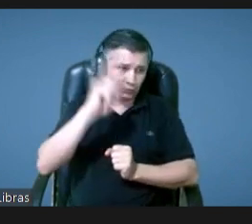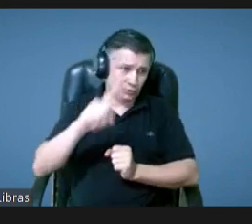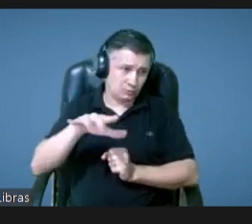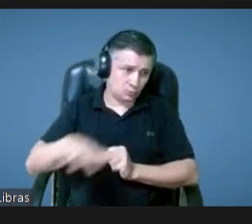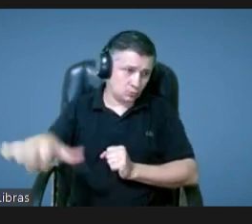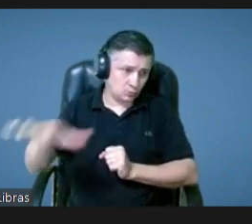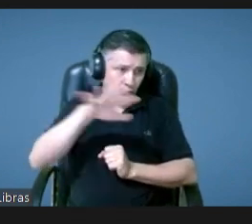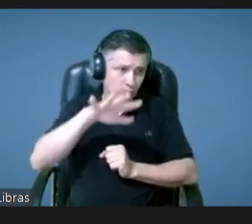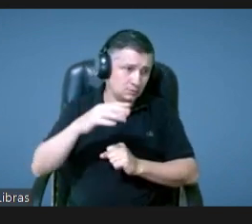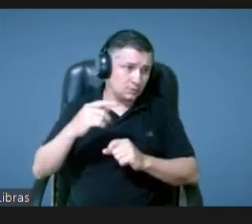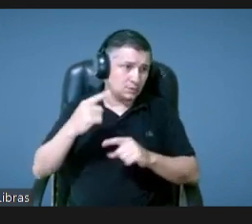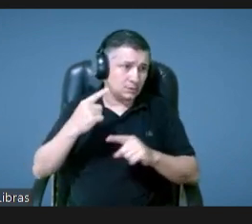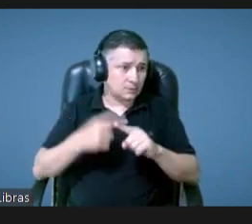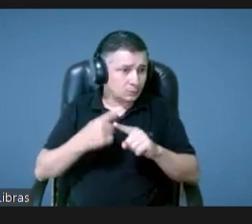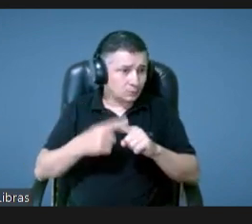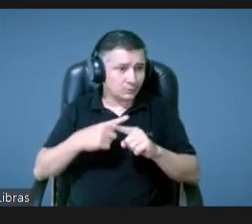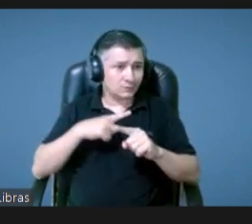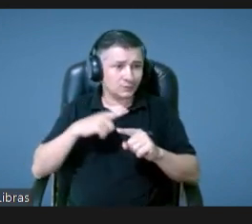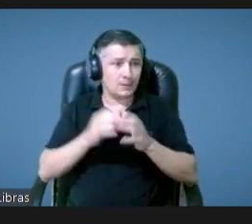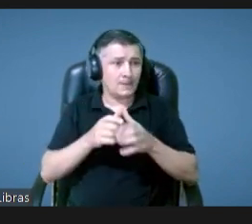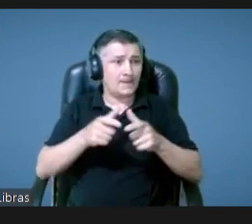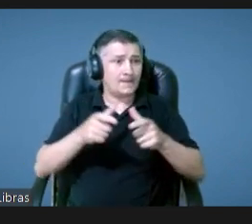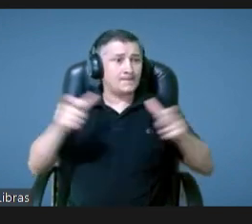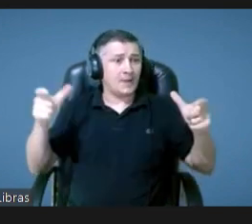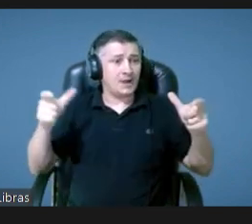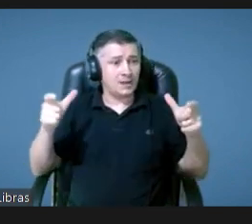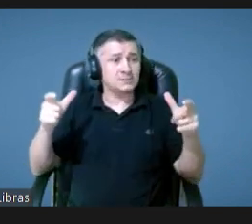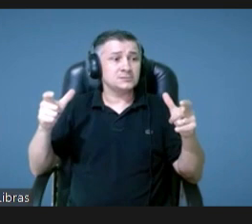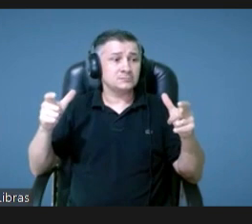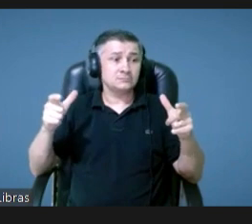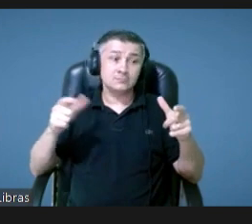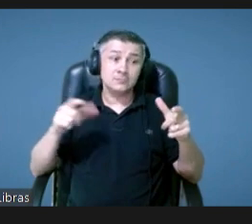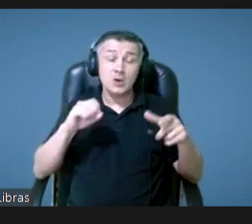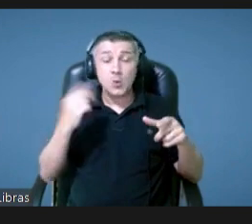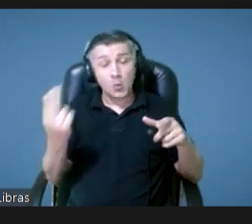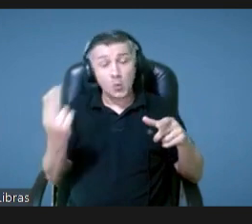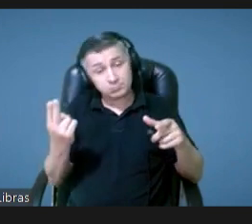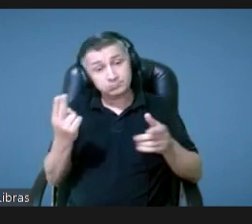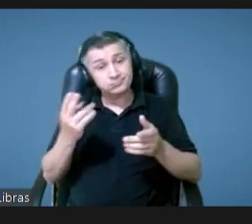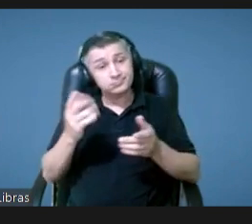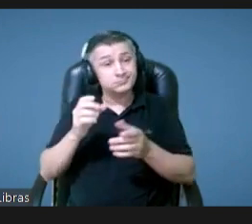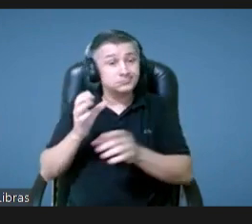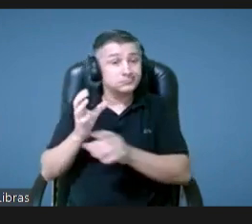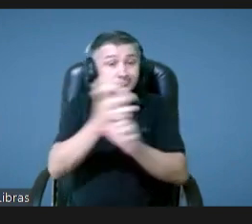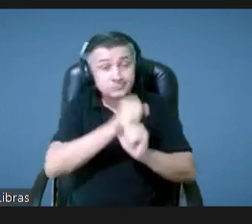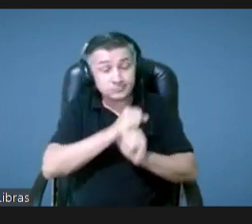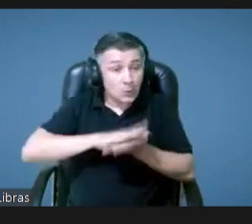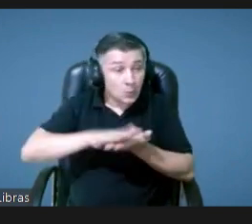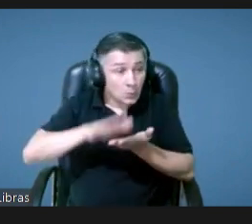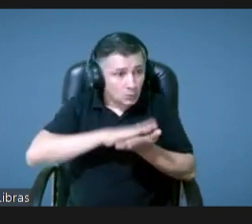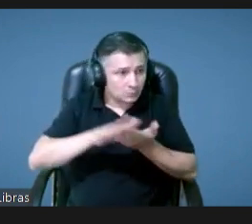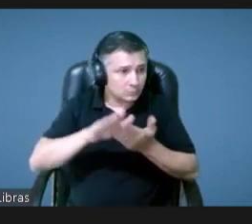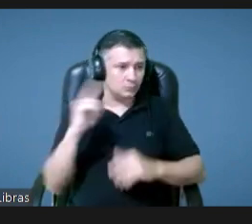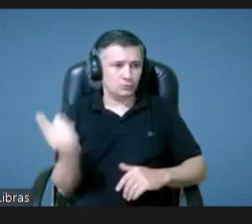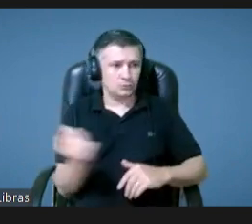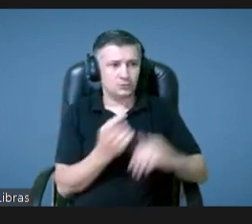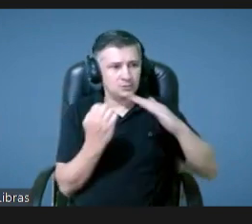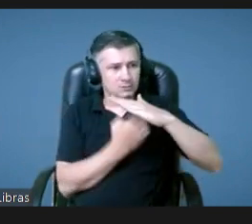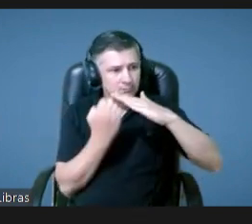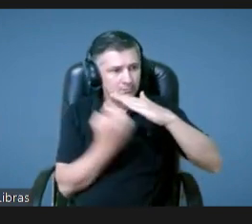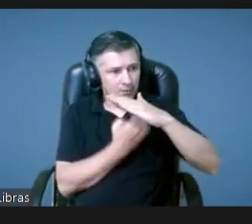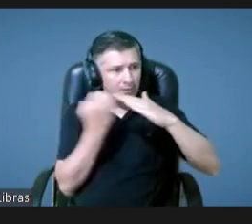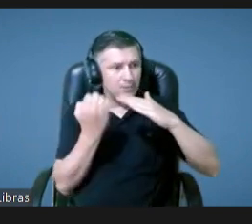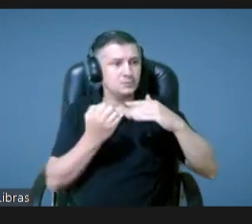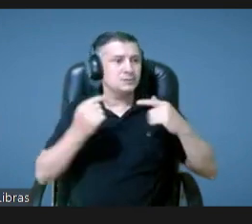margins. And as you are aware, there has been a major growth in terms of costs. We